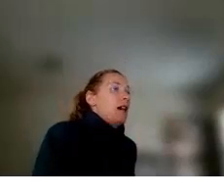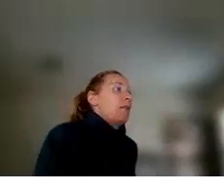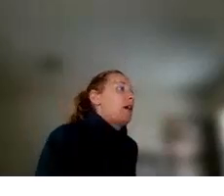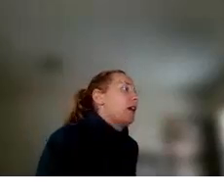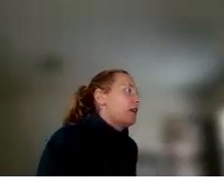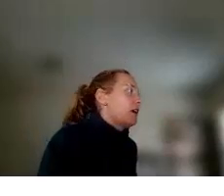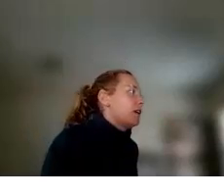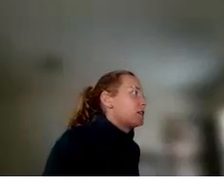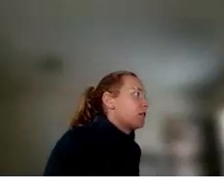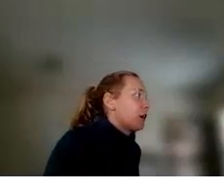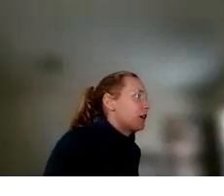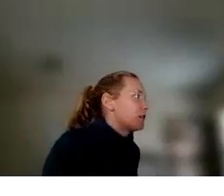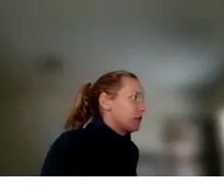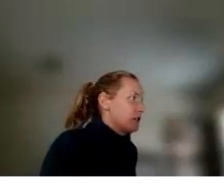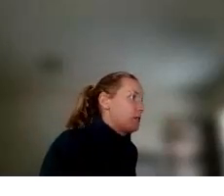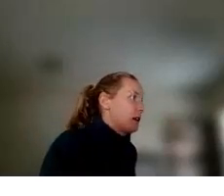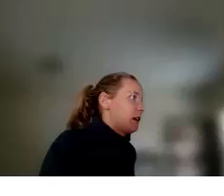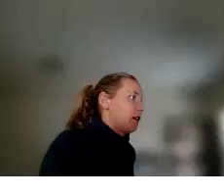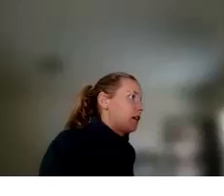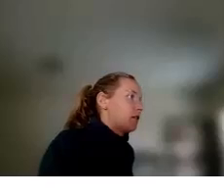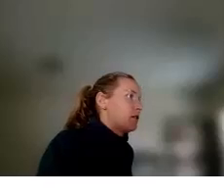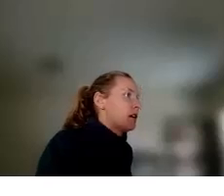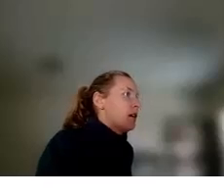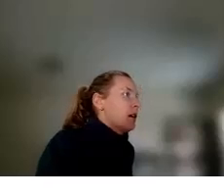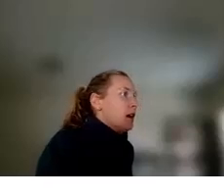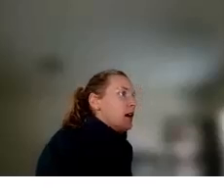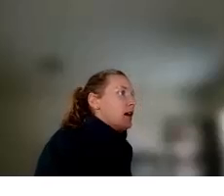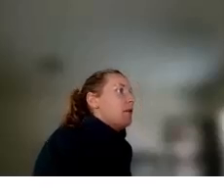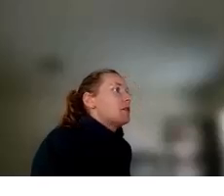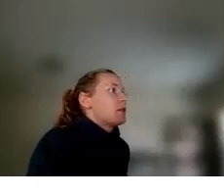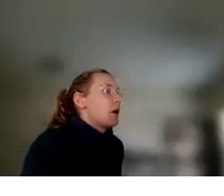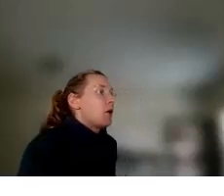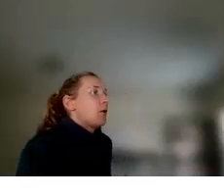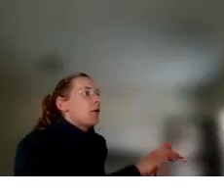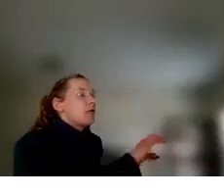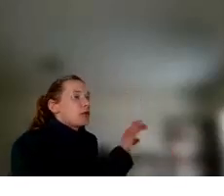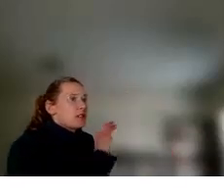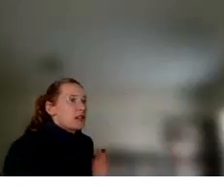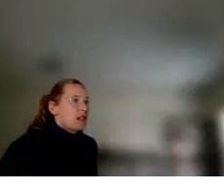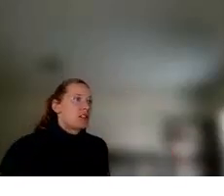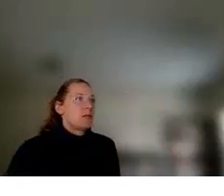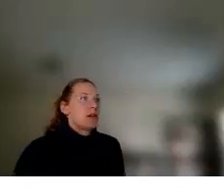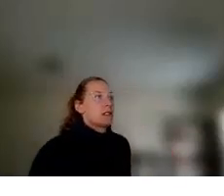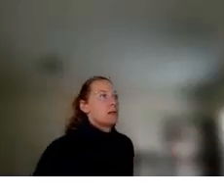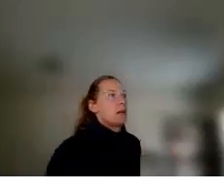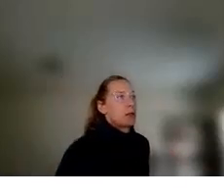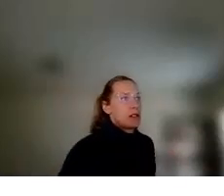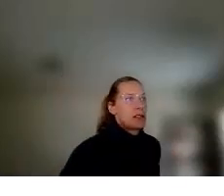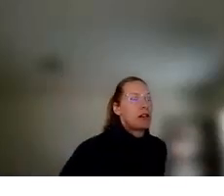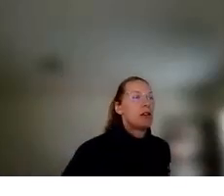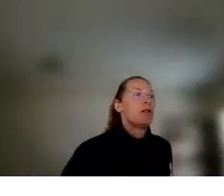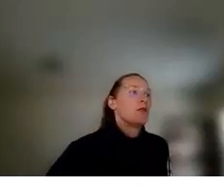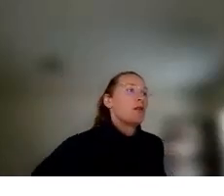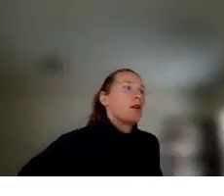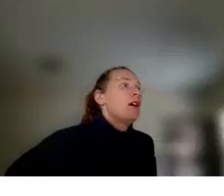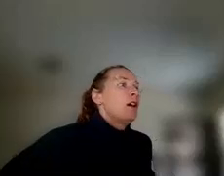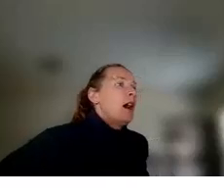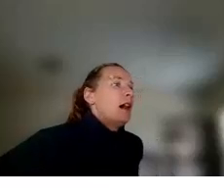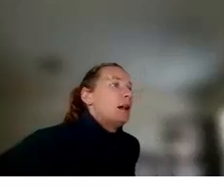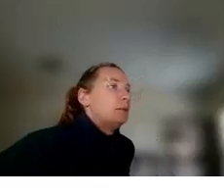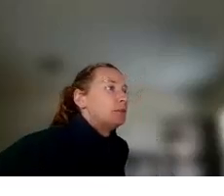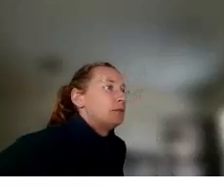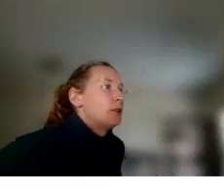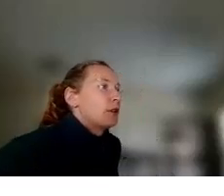Okay, and then as far as service planning goes, so for CHCBS members